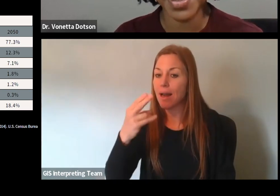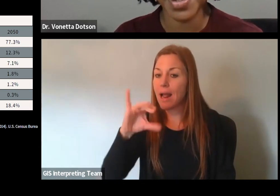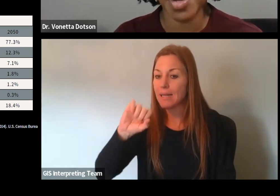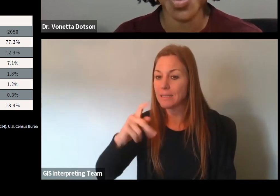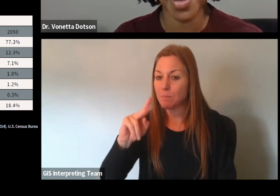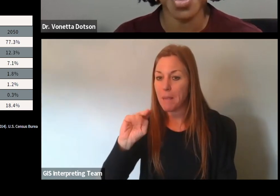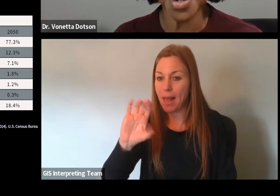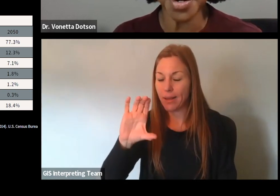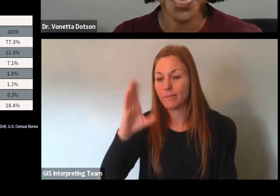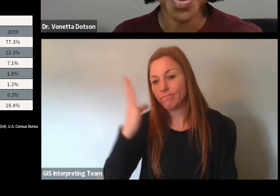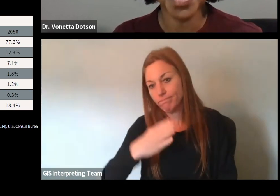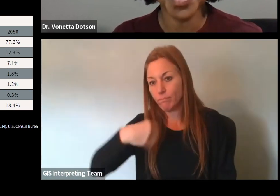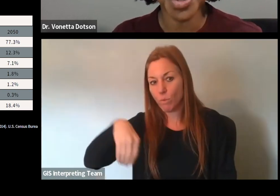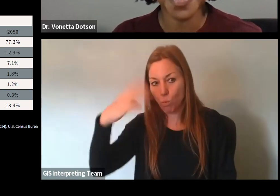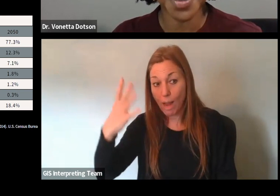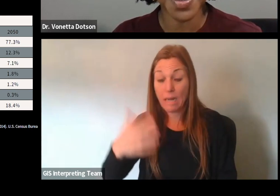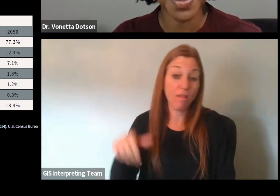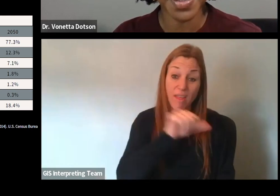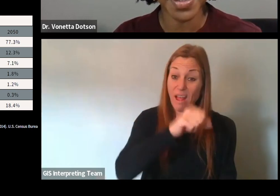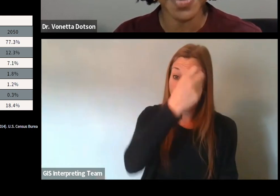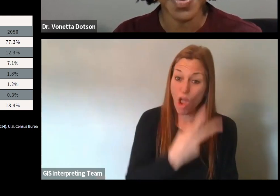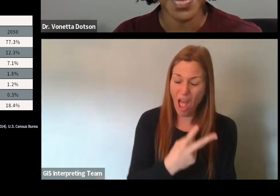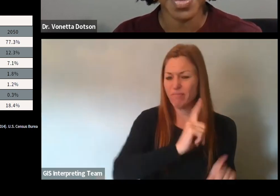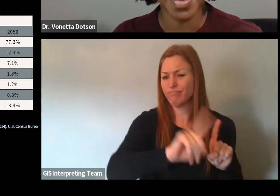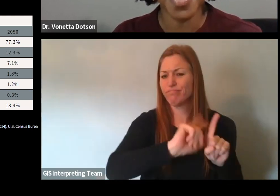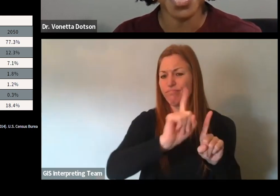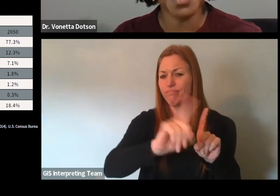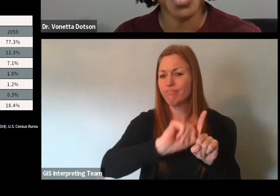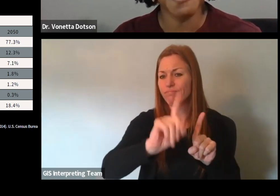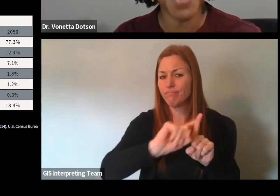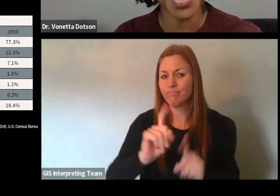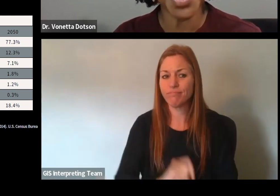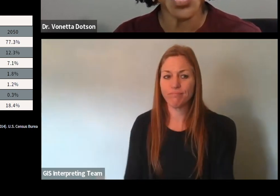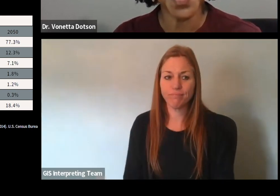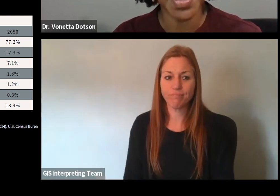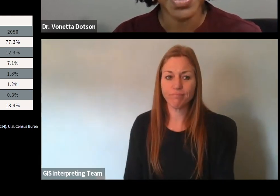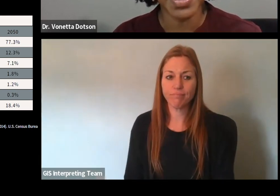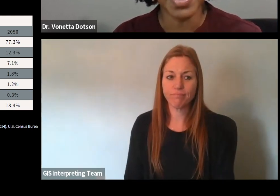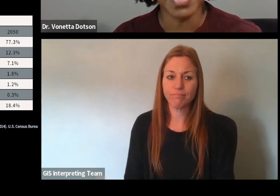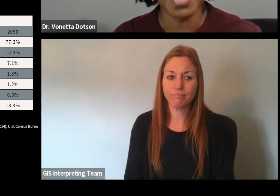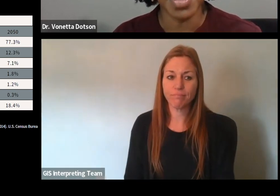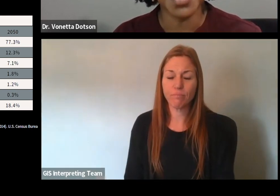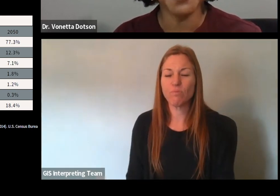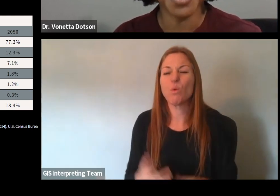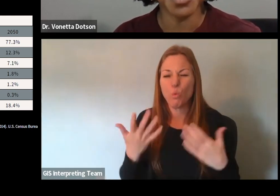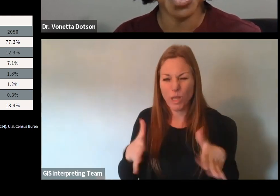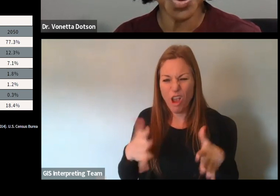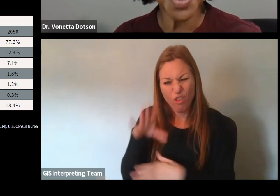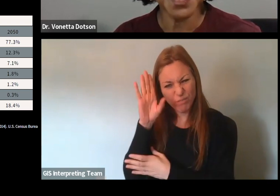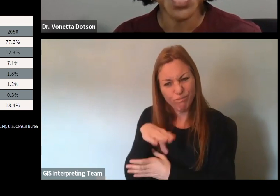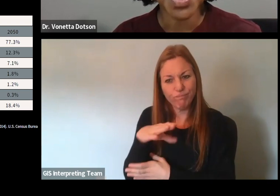differences in access to healthcare, risk for diseases, and other important